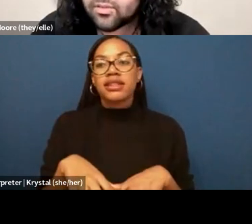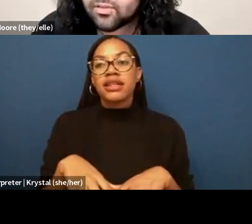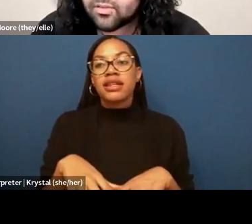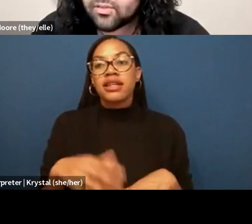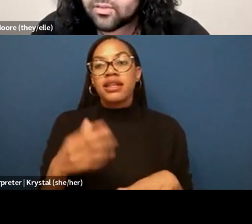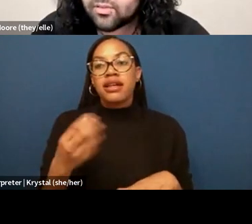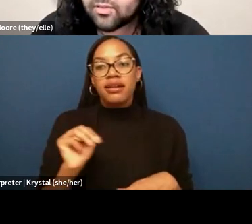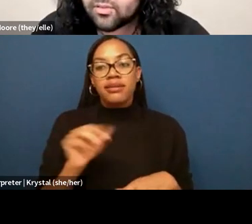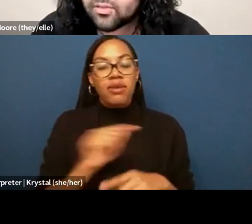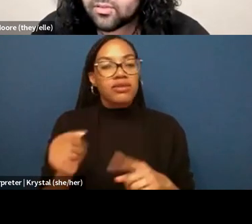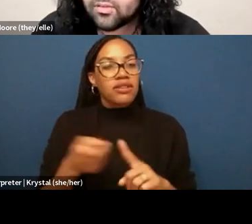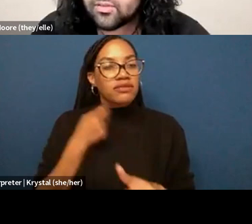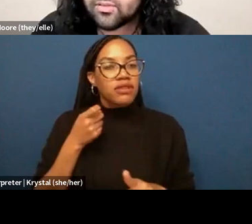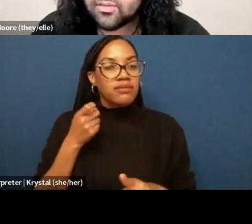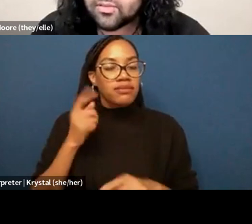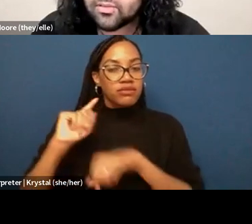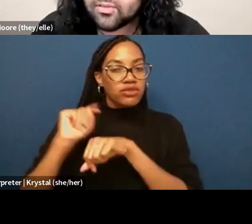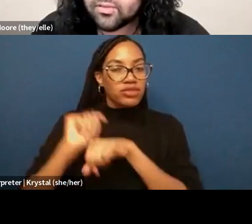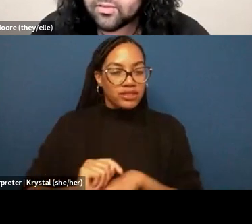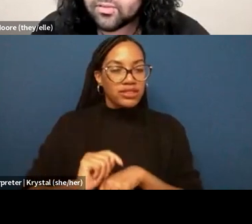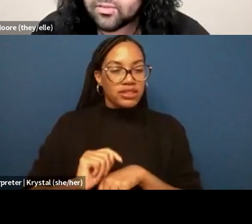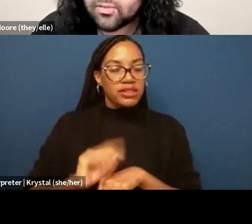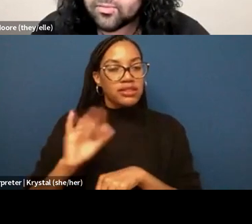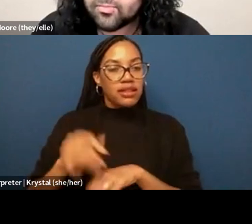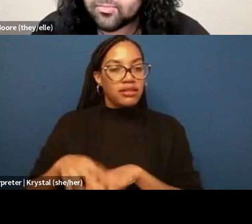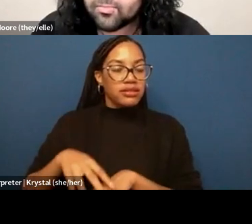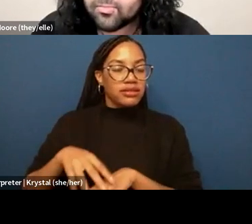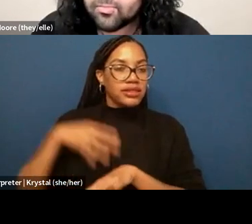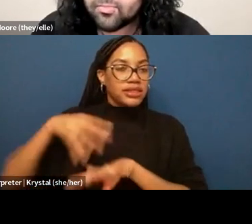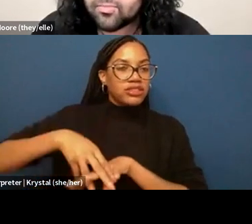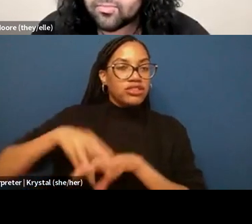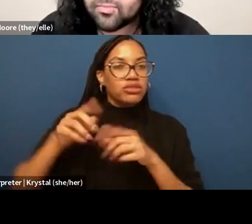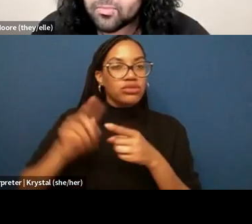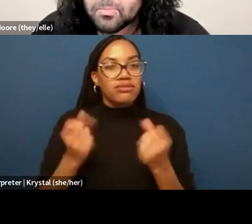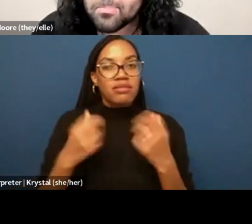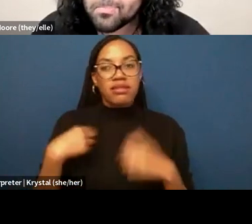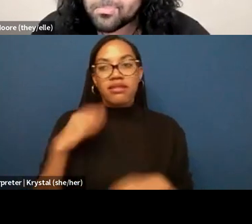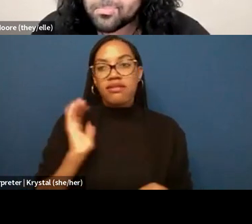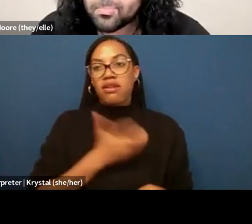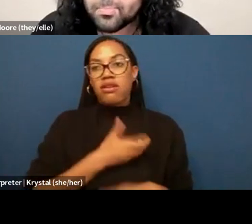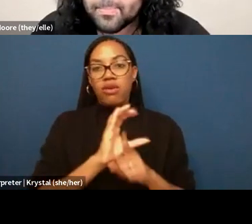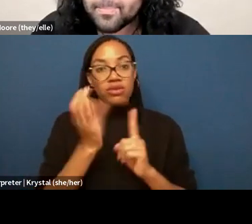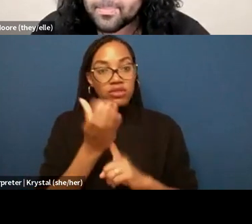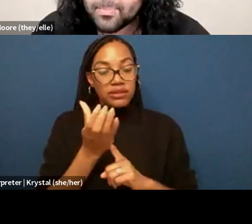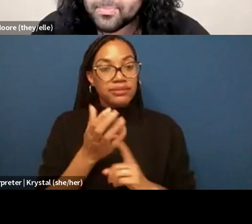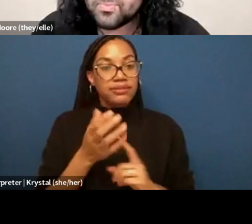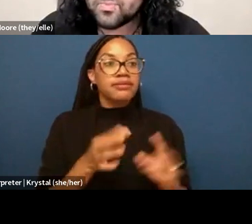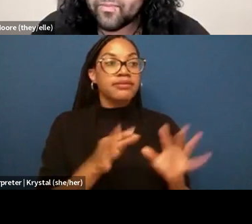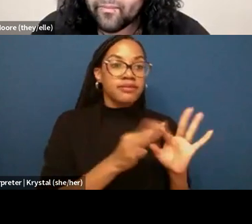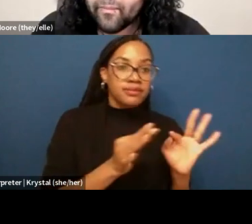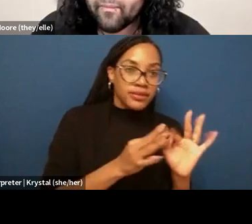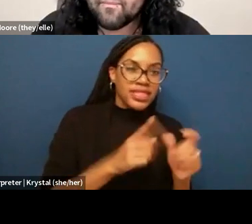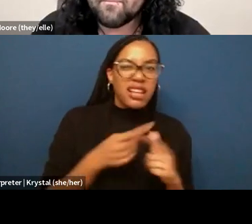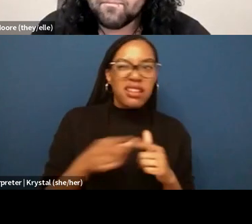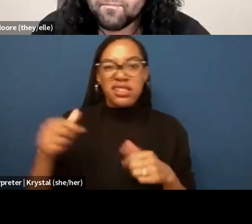traditions that are indigenous to many of us, then the science catches up and they're talking about the vagus nerve